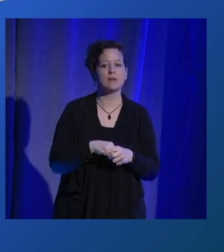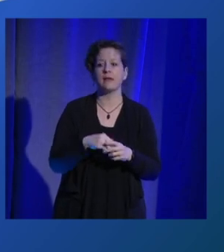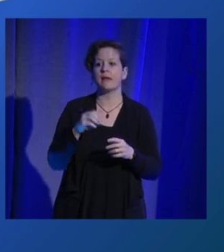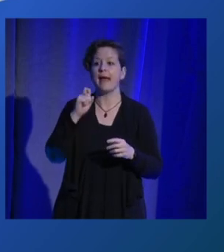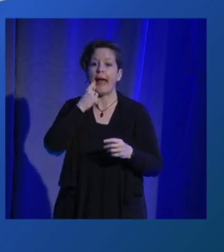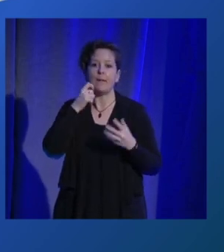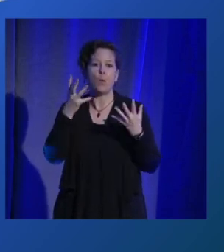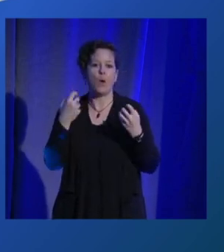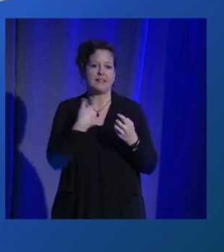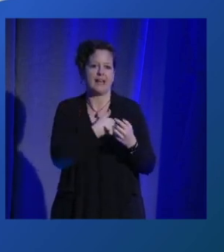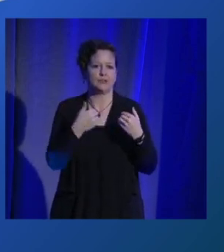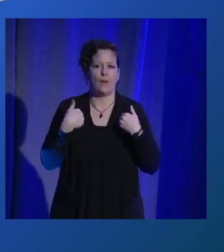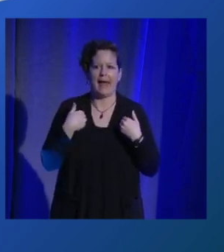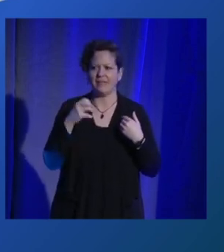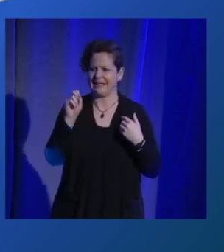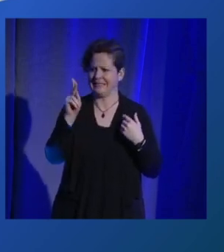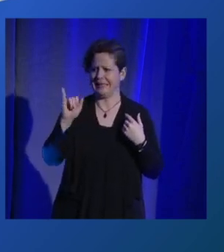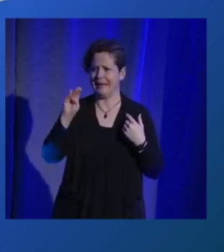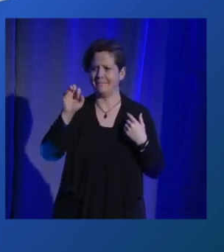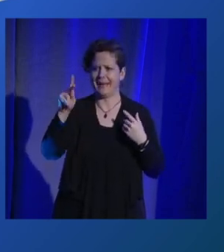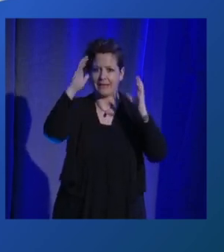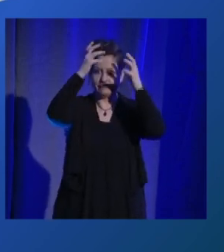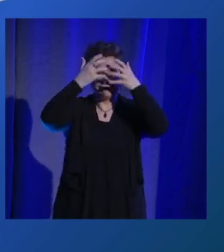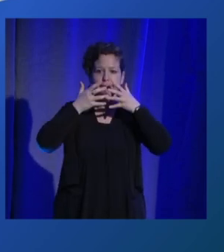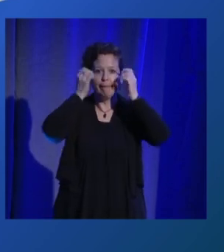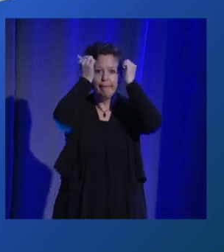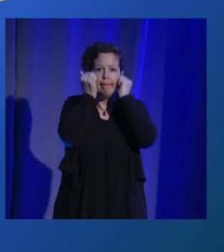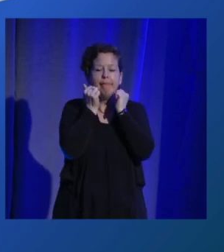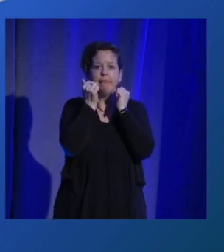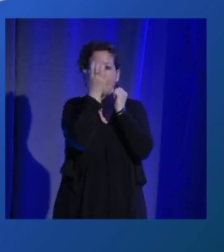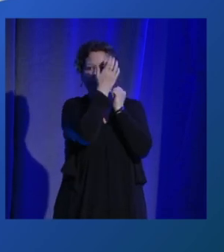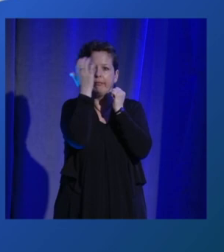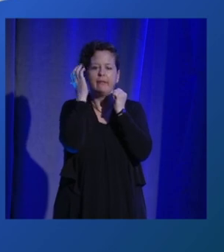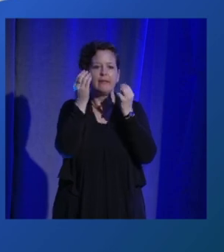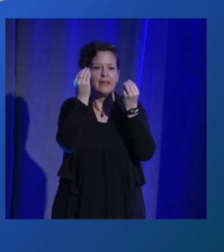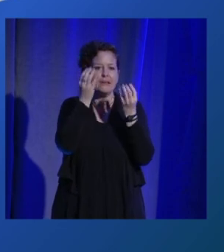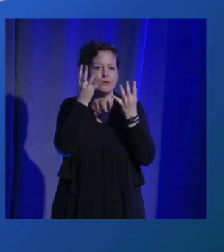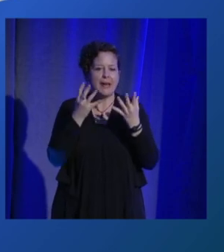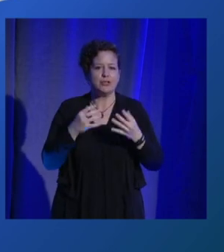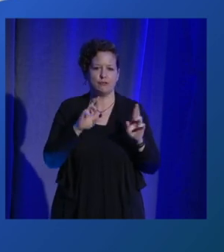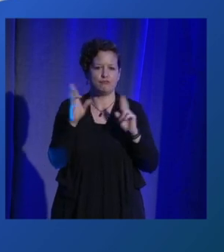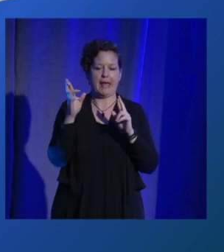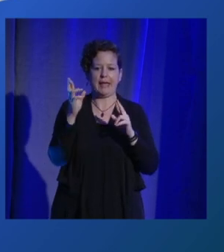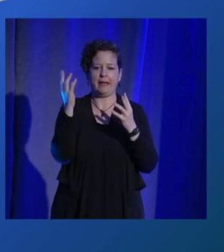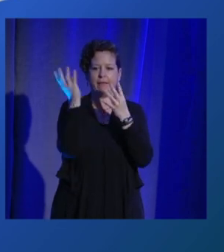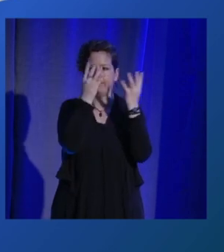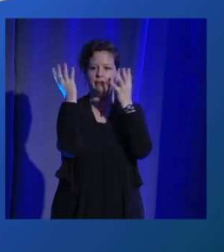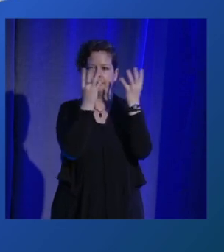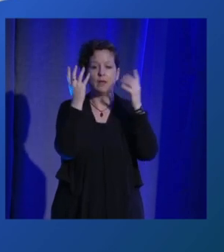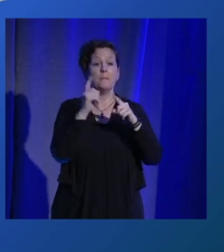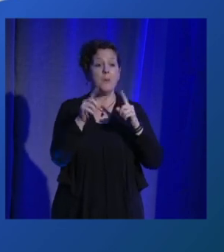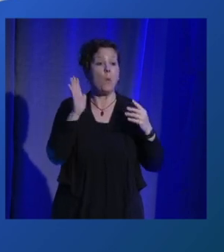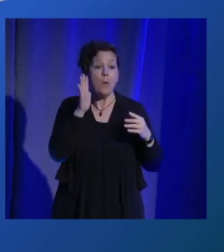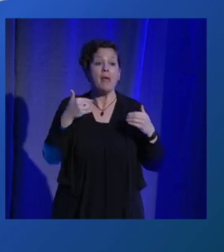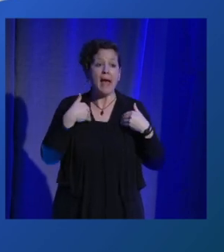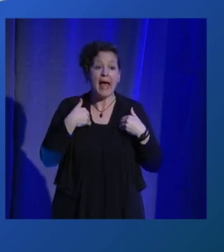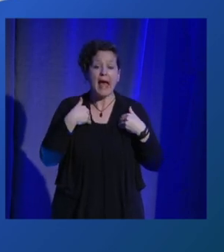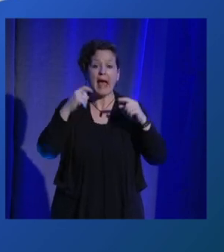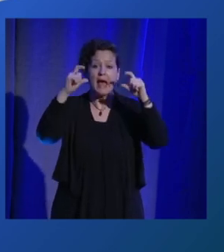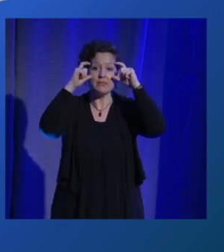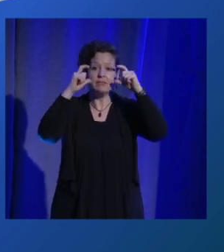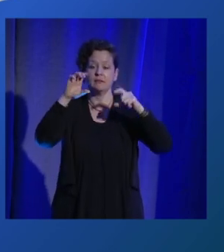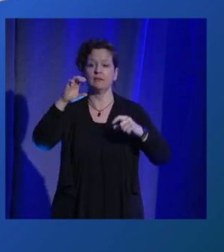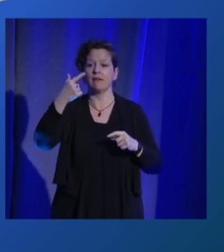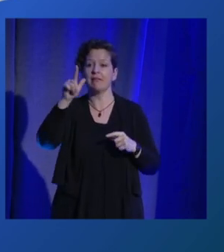hopes that case may be but we will have that right in a pair of normal looking glasses we